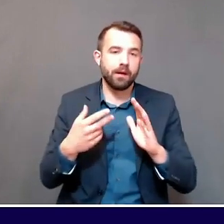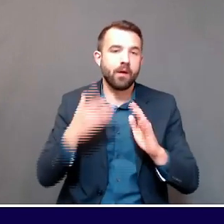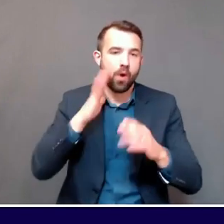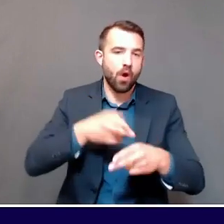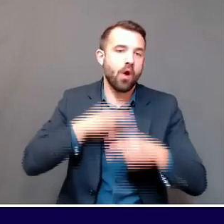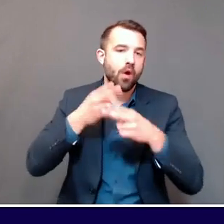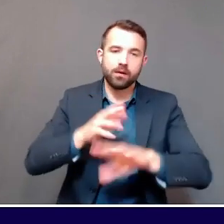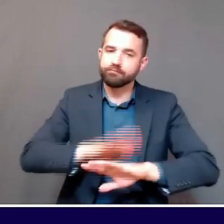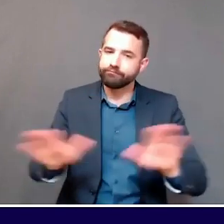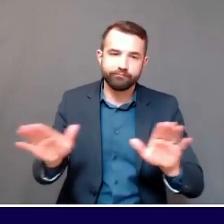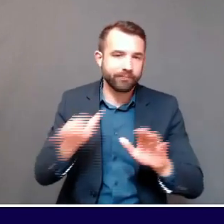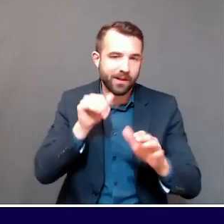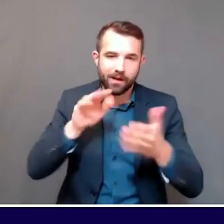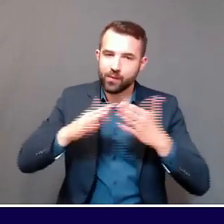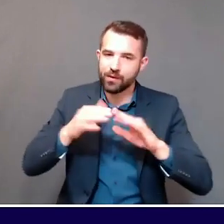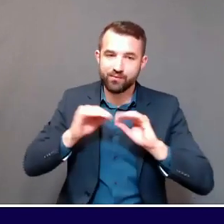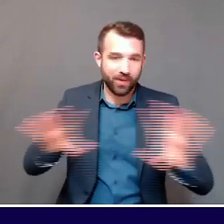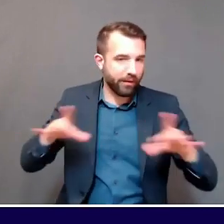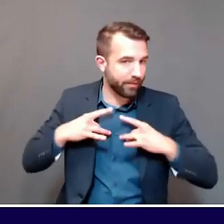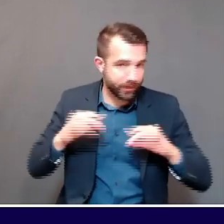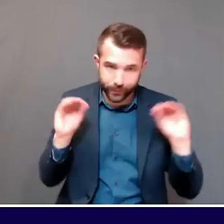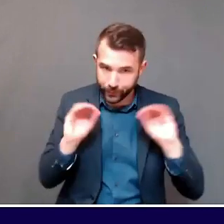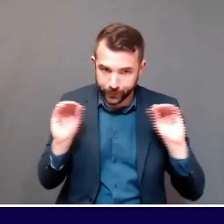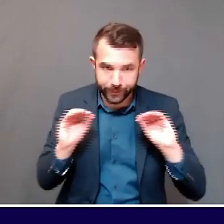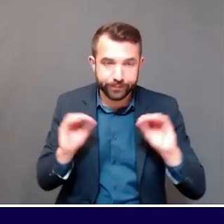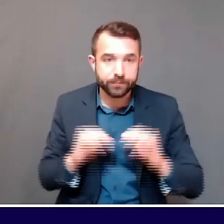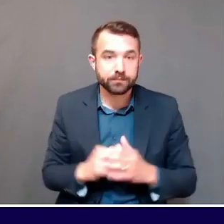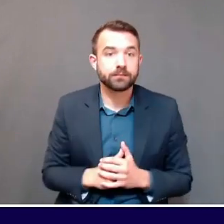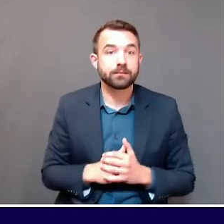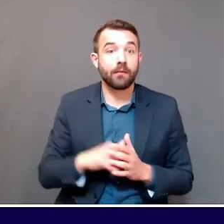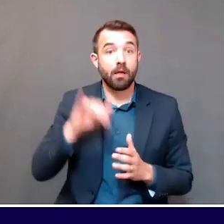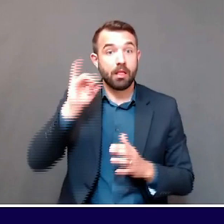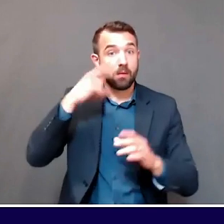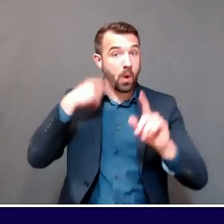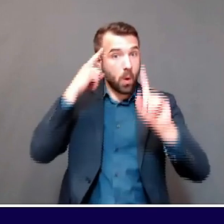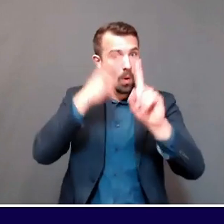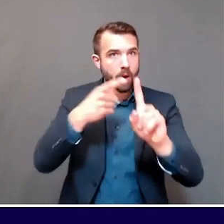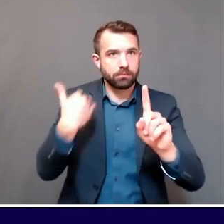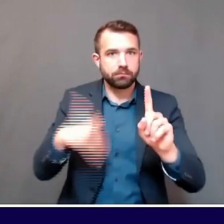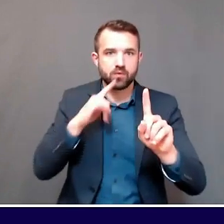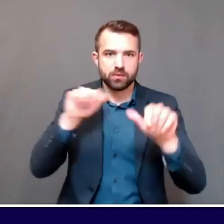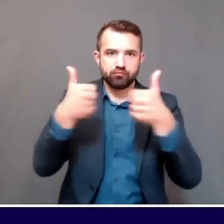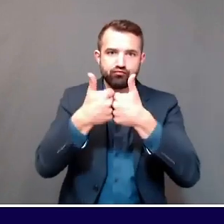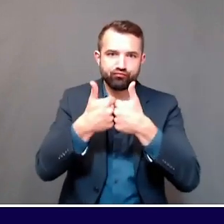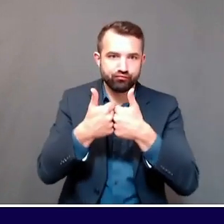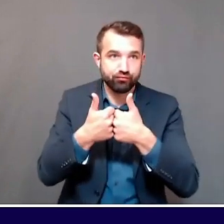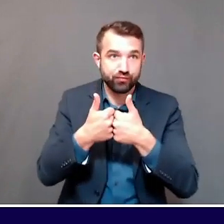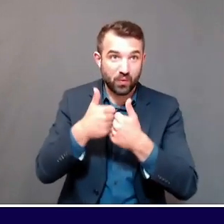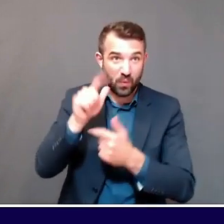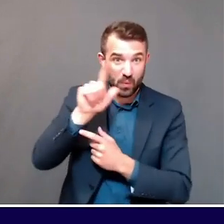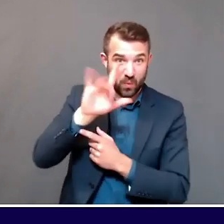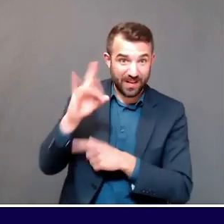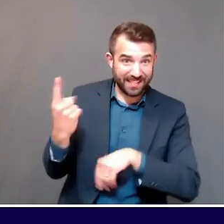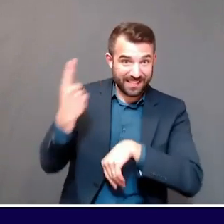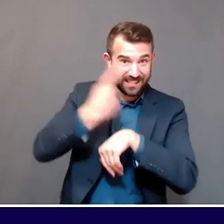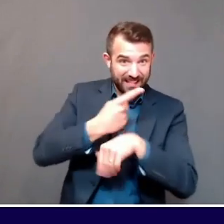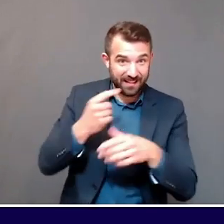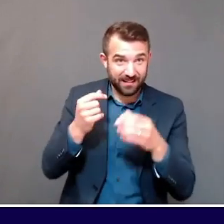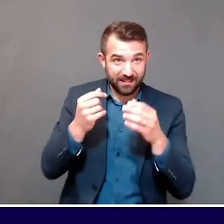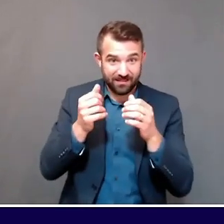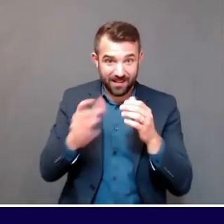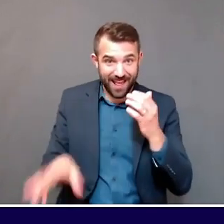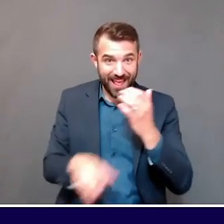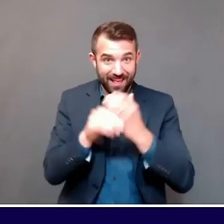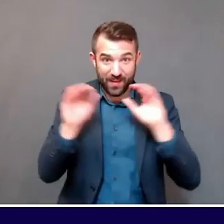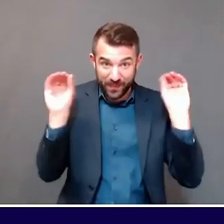cases. We fully recognize how high of a bar that is. But from an epidemiological perspective, that means